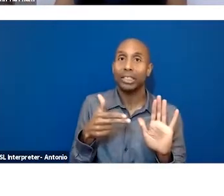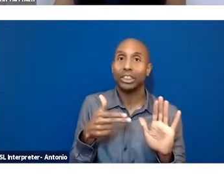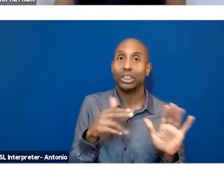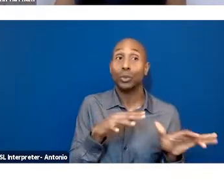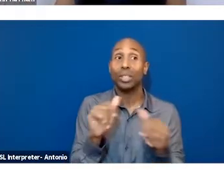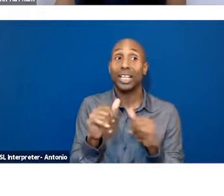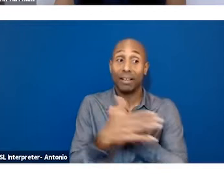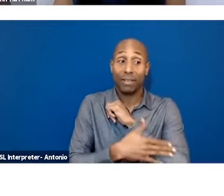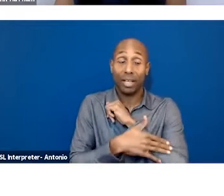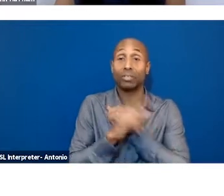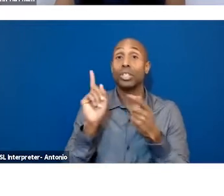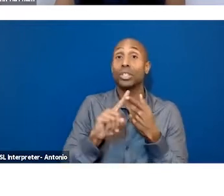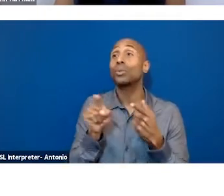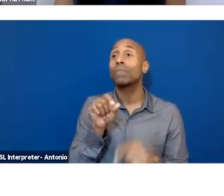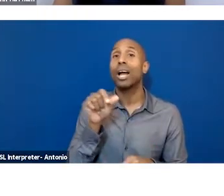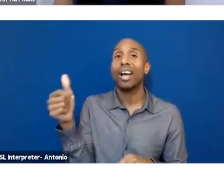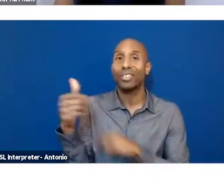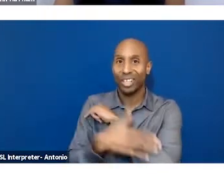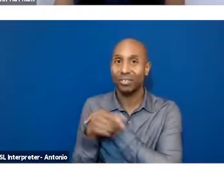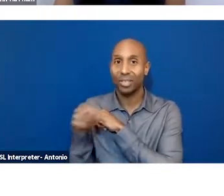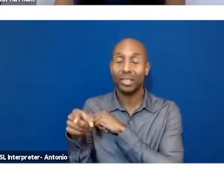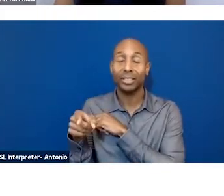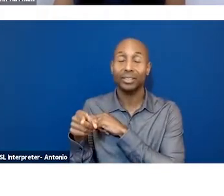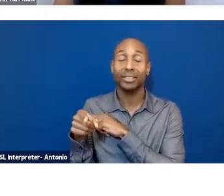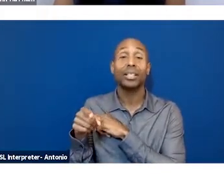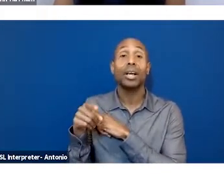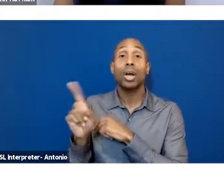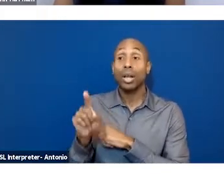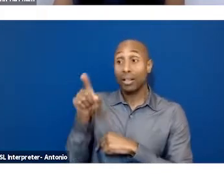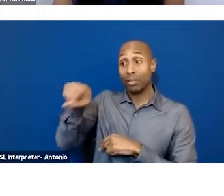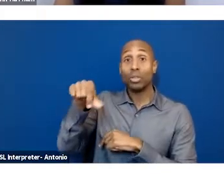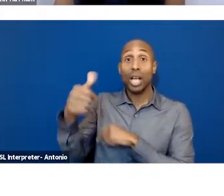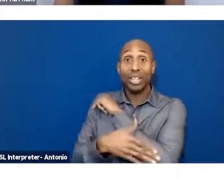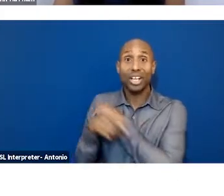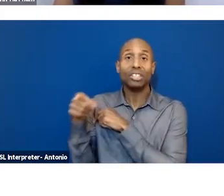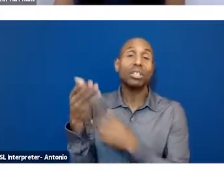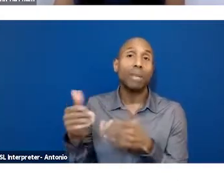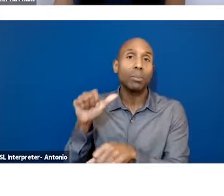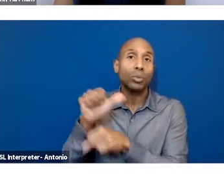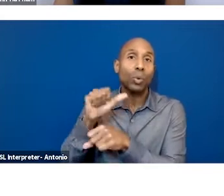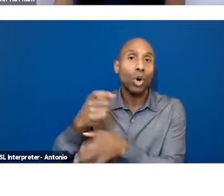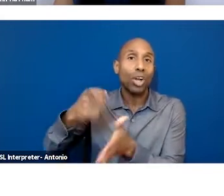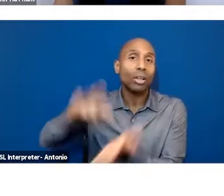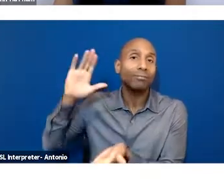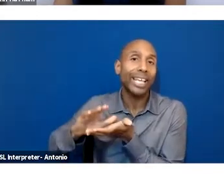to poorer countries where labor costs were cheaper and labor conditions were harder to monitor and